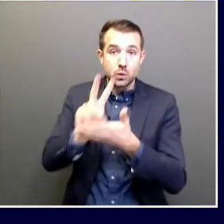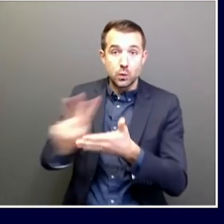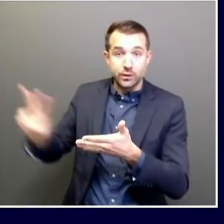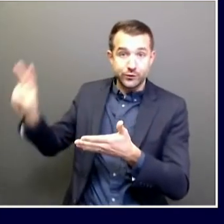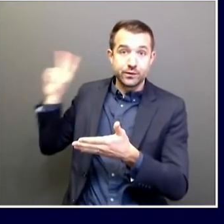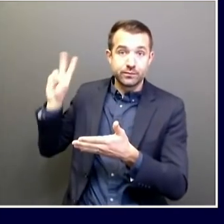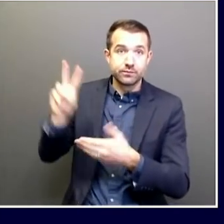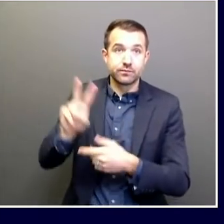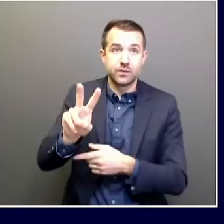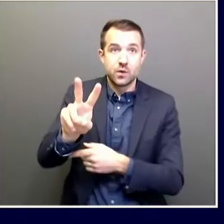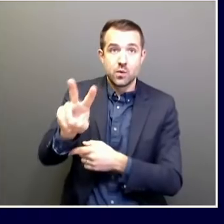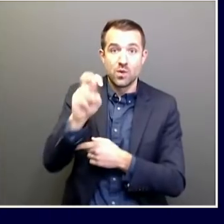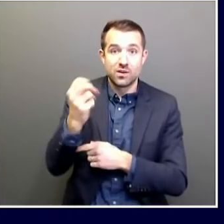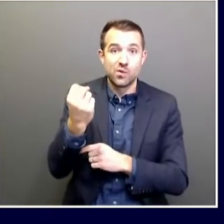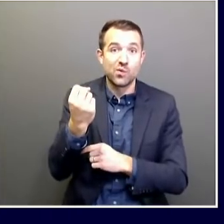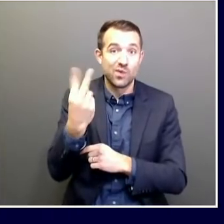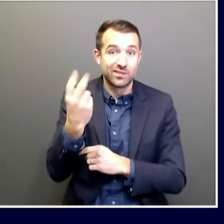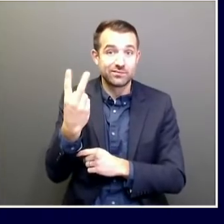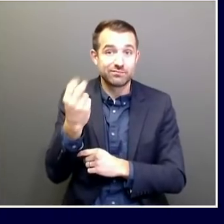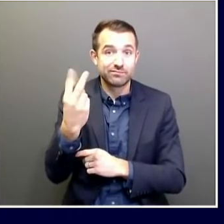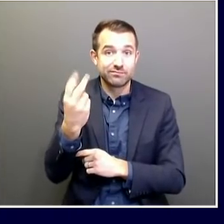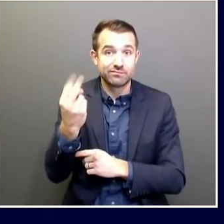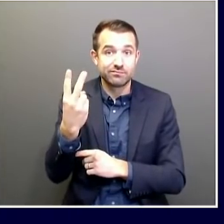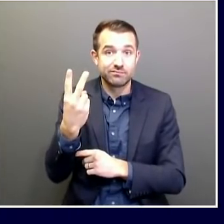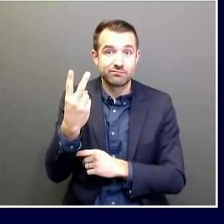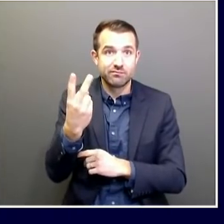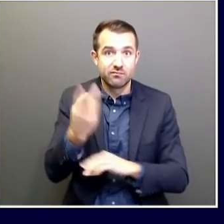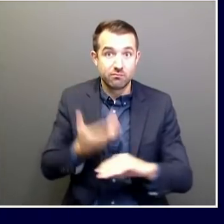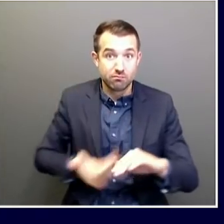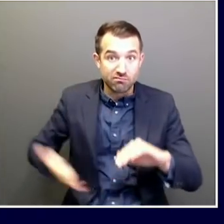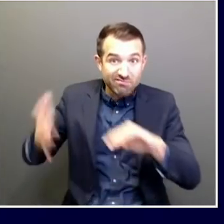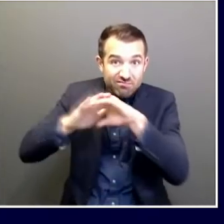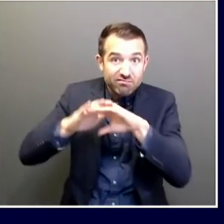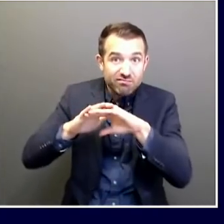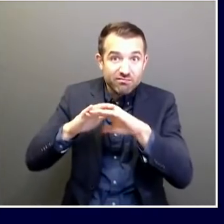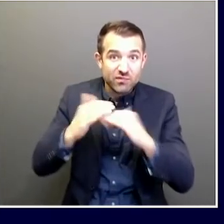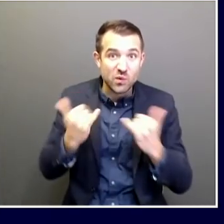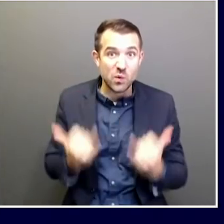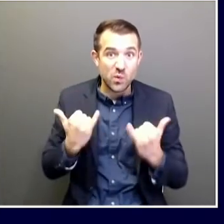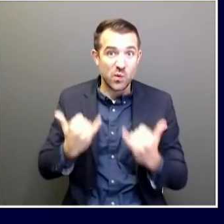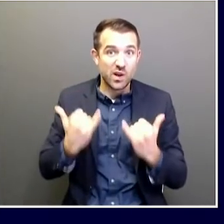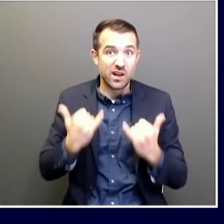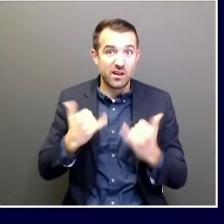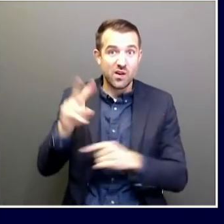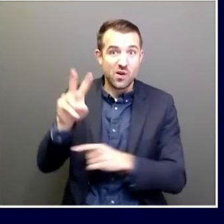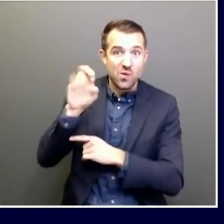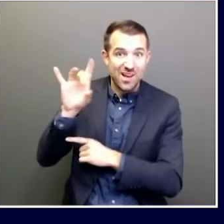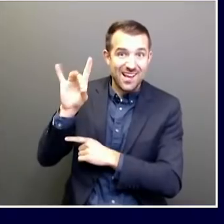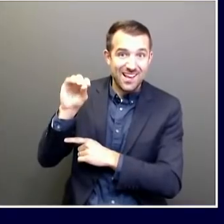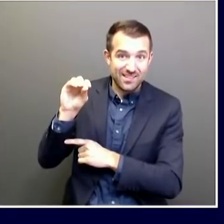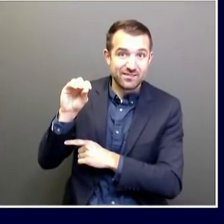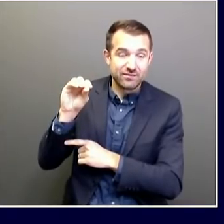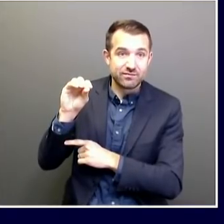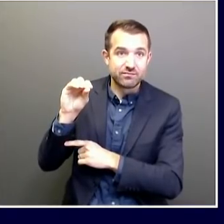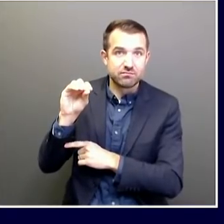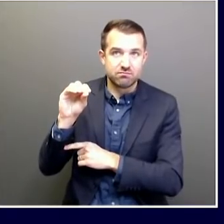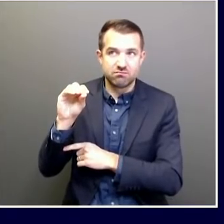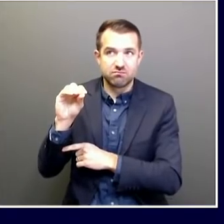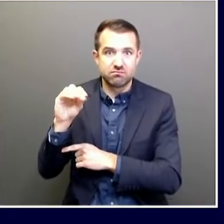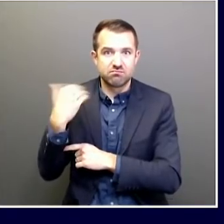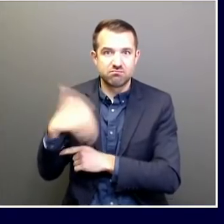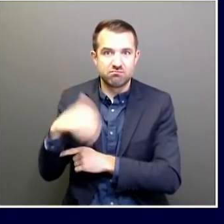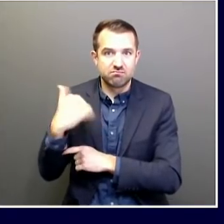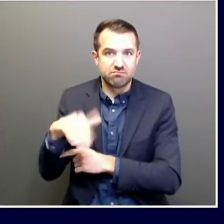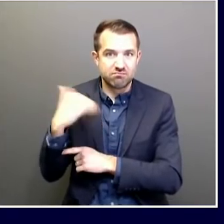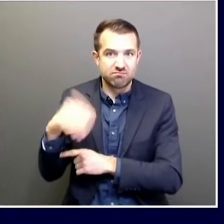in the hospital, and today that number is at 280. Right now in the state, there are